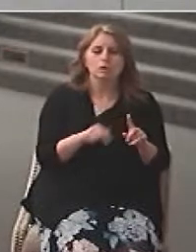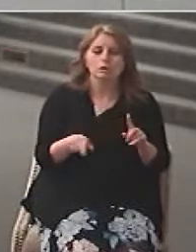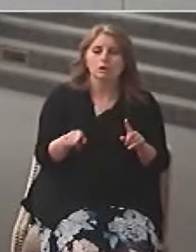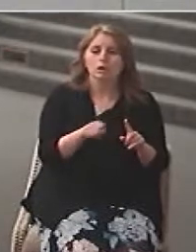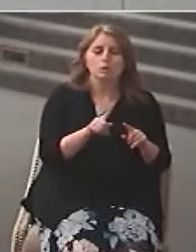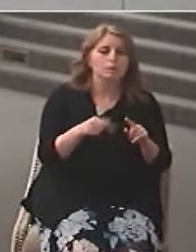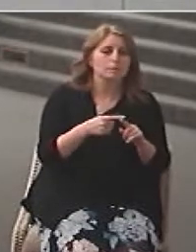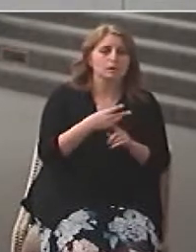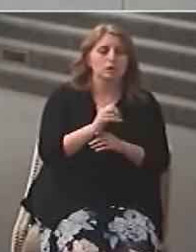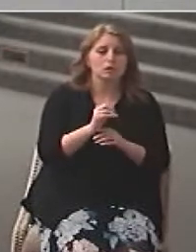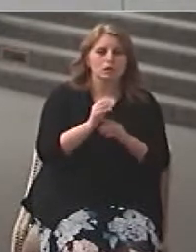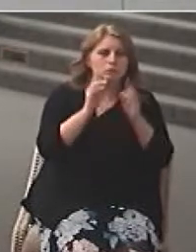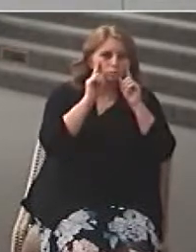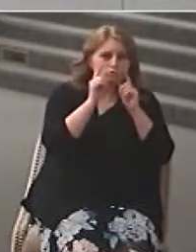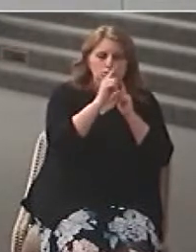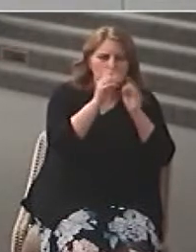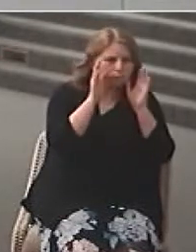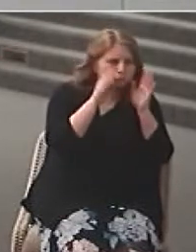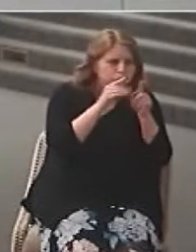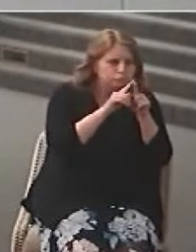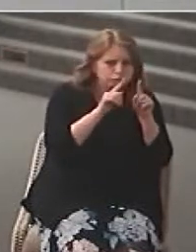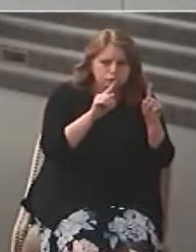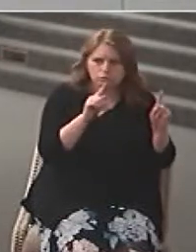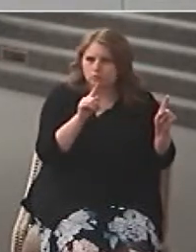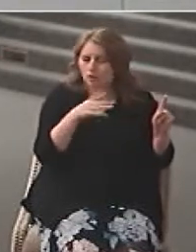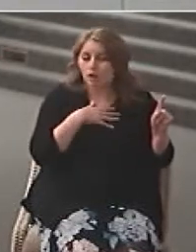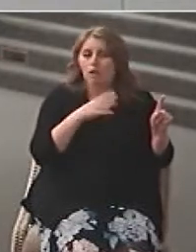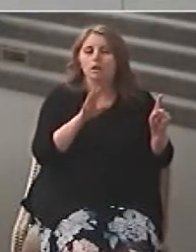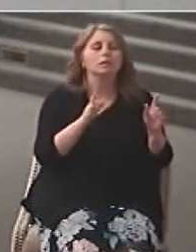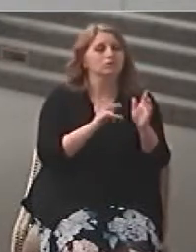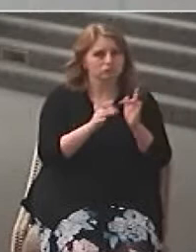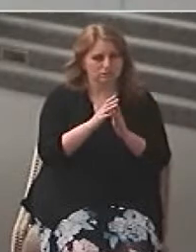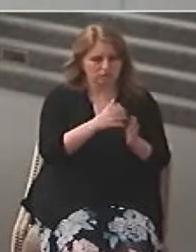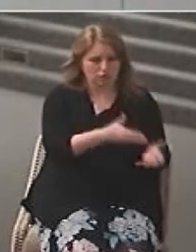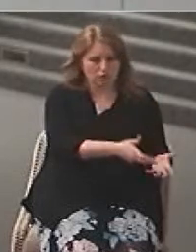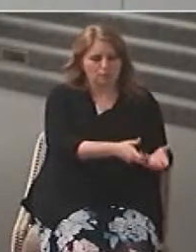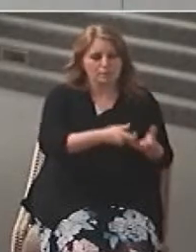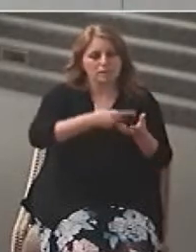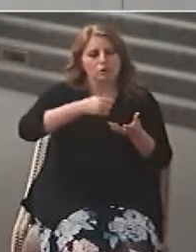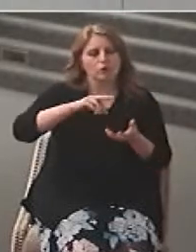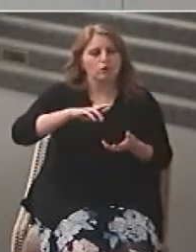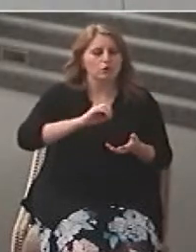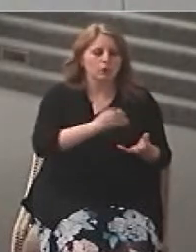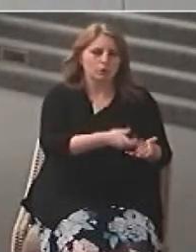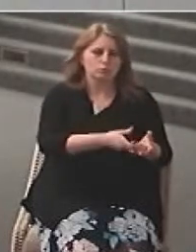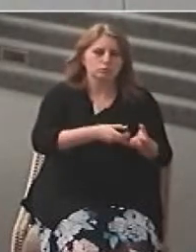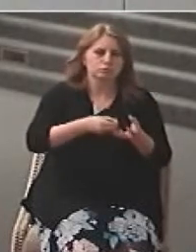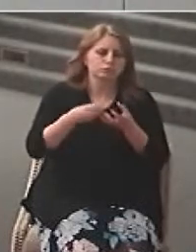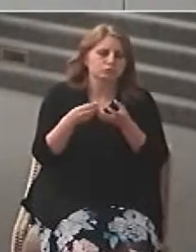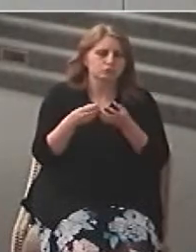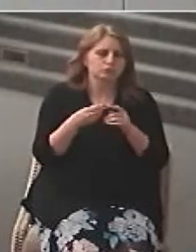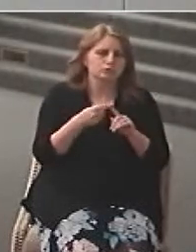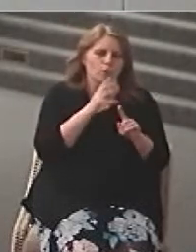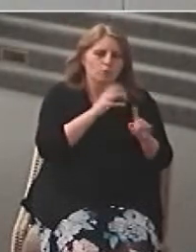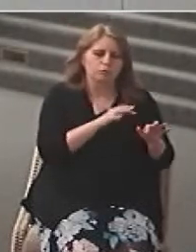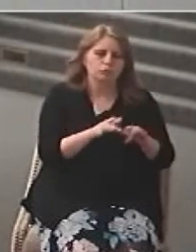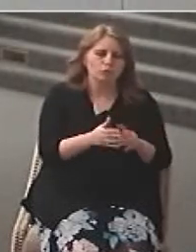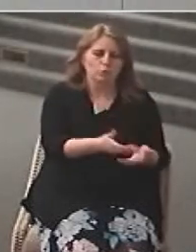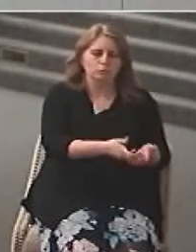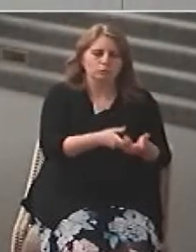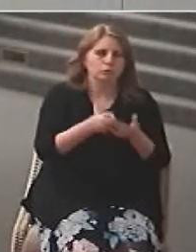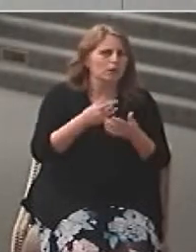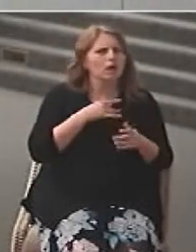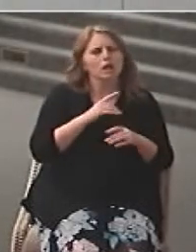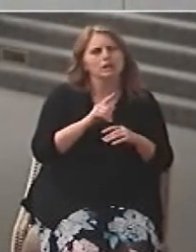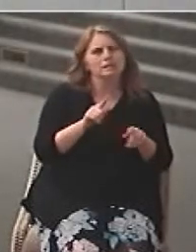off Christ, He's the same Jesus that reached down and caught him and pulled him out of the sea. He's the same Jesus that when